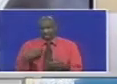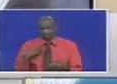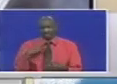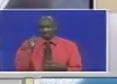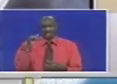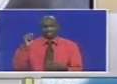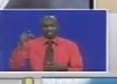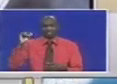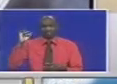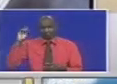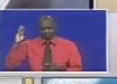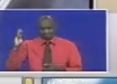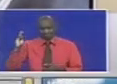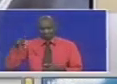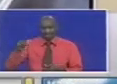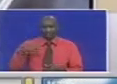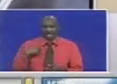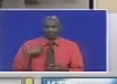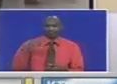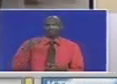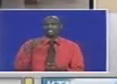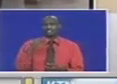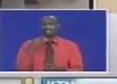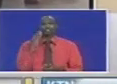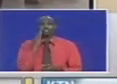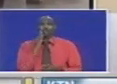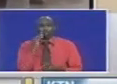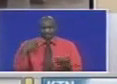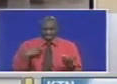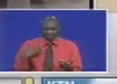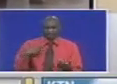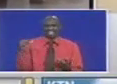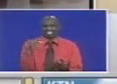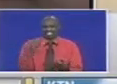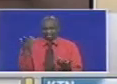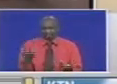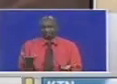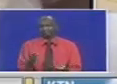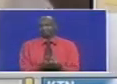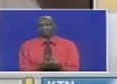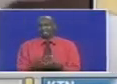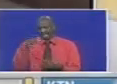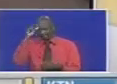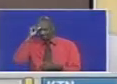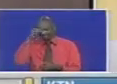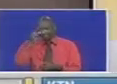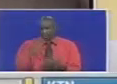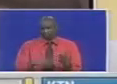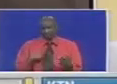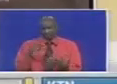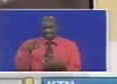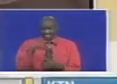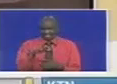Kipia, Baringo, Isiolo, Wajir, and Garissa. So is the government concentrating on these areas as well,